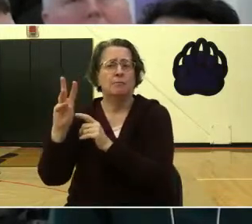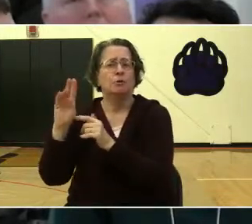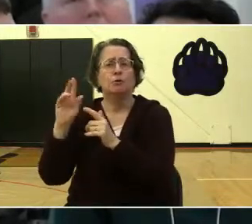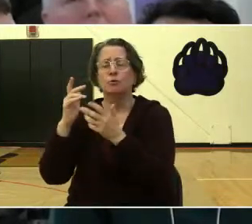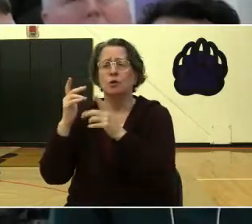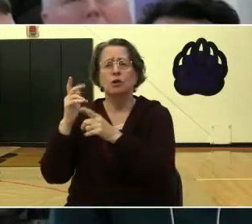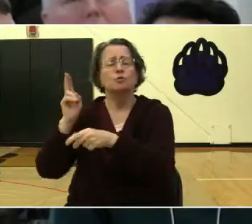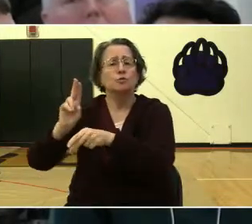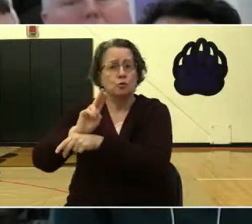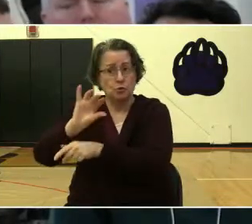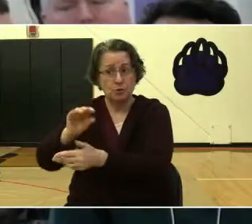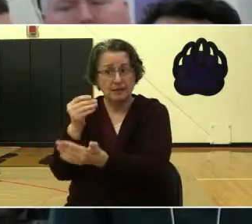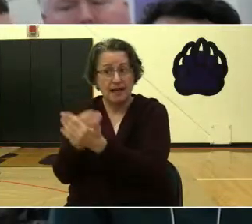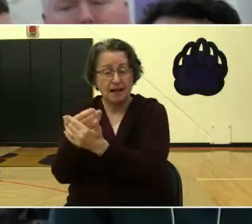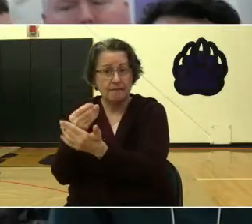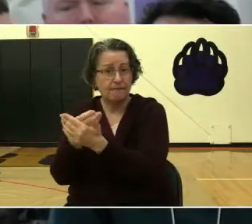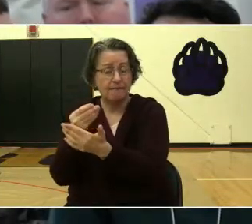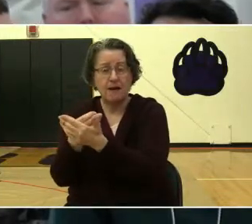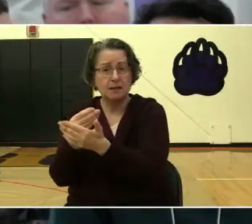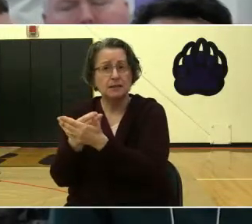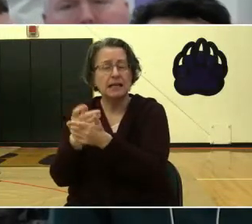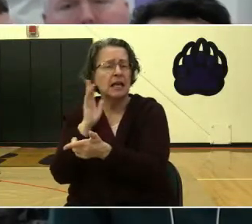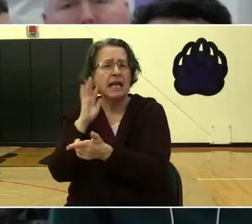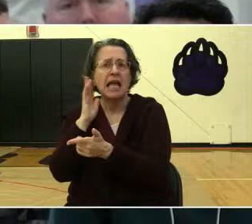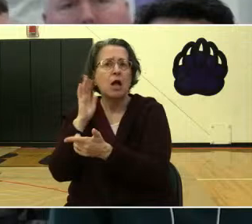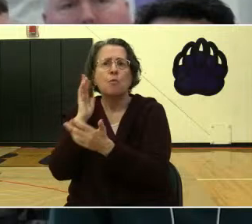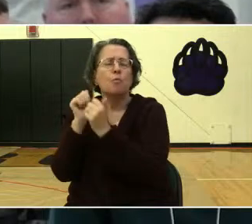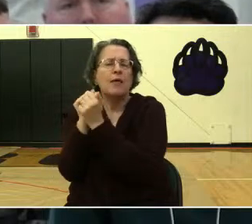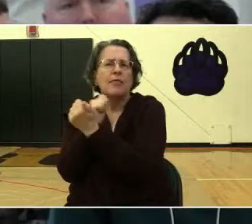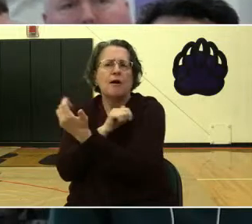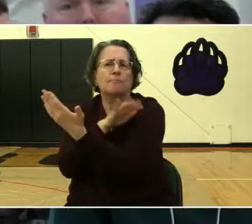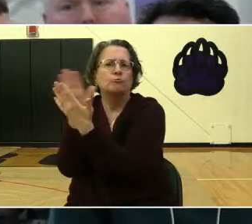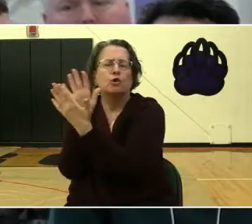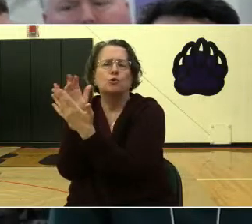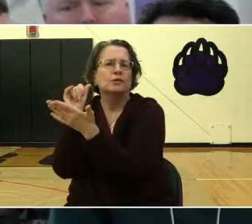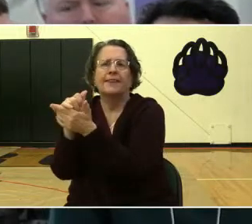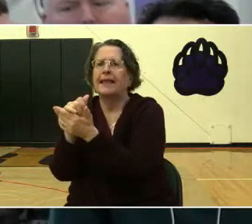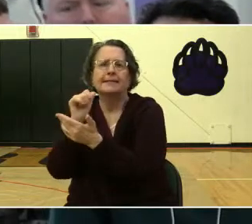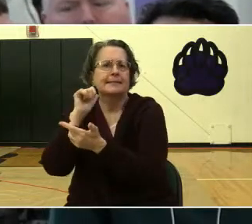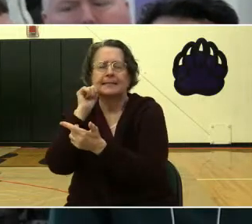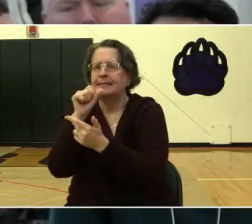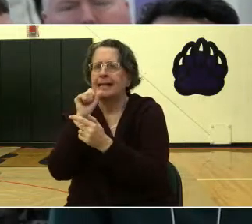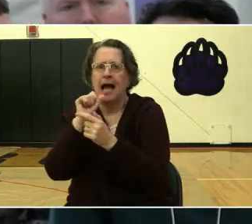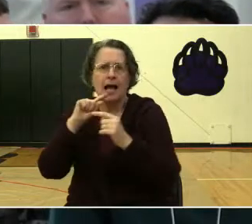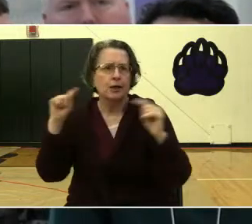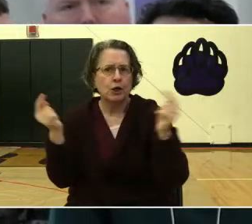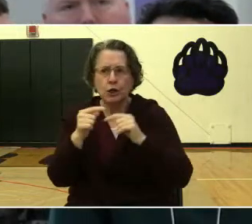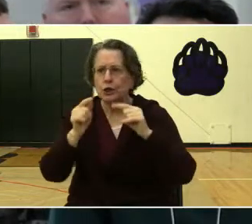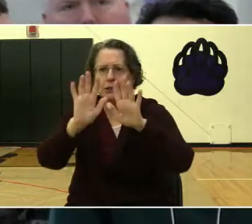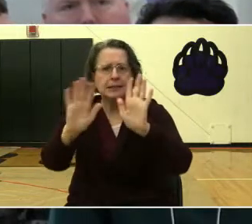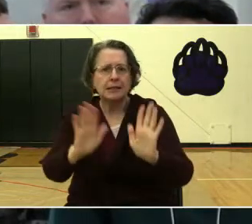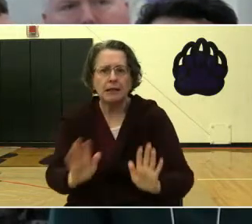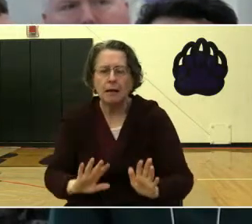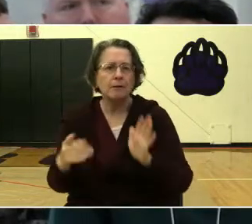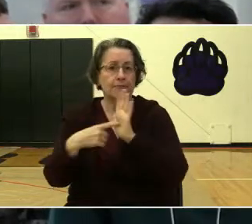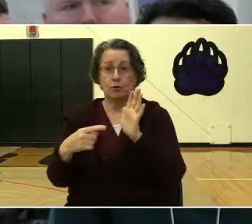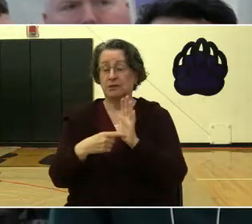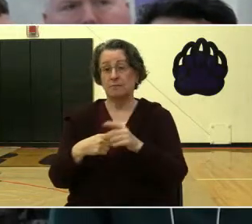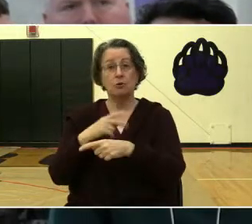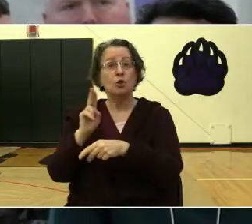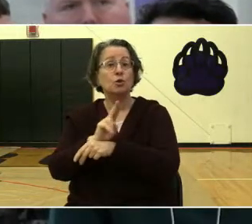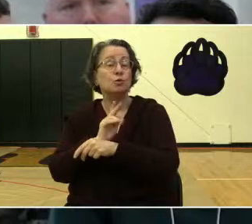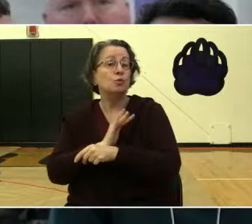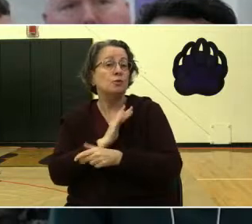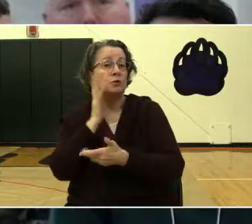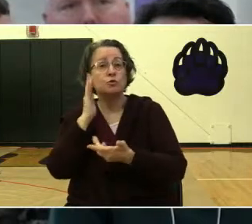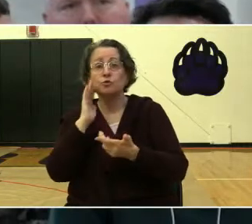not contribute to climate change that it would be used to control flooding activity would be used